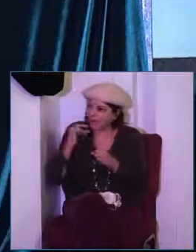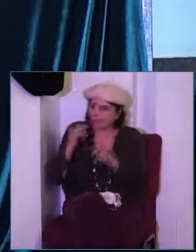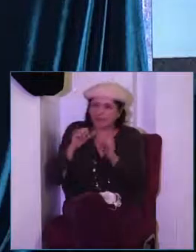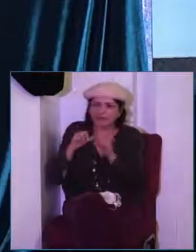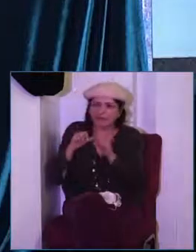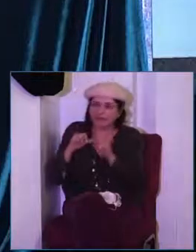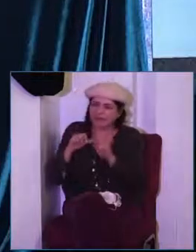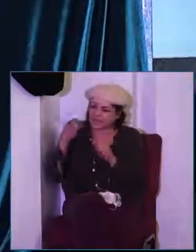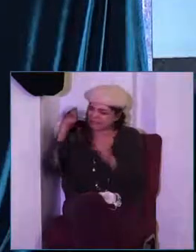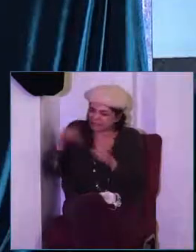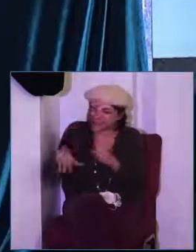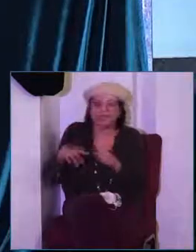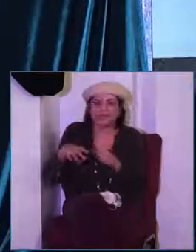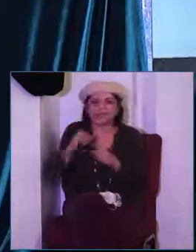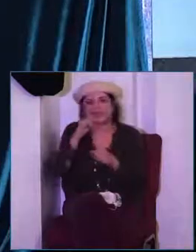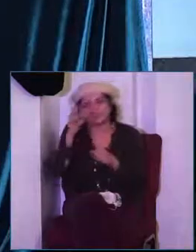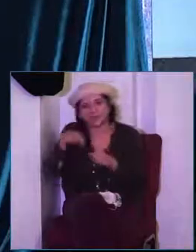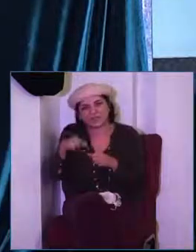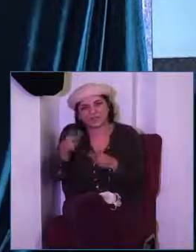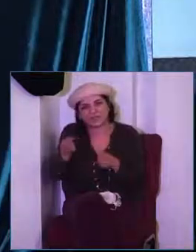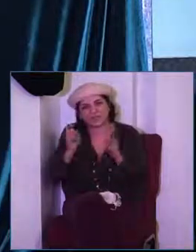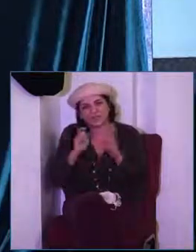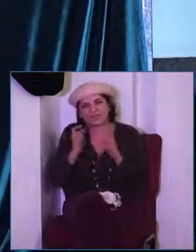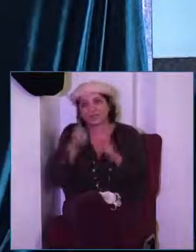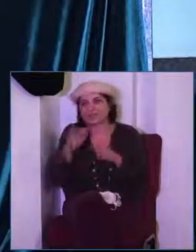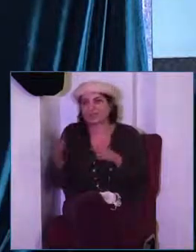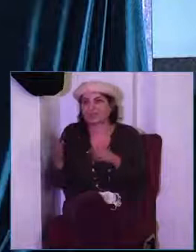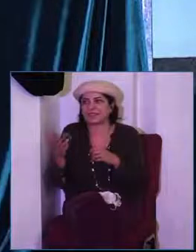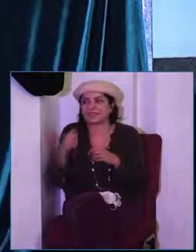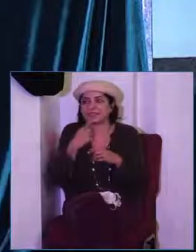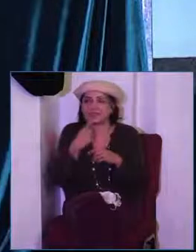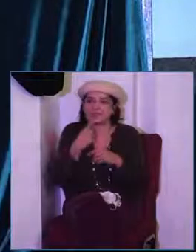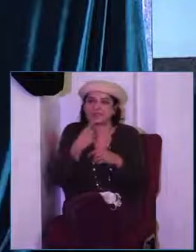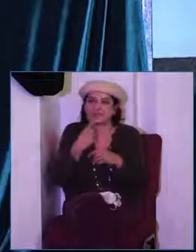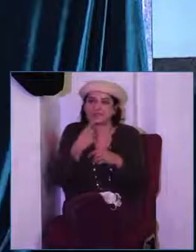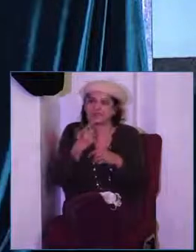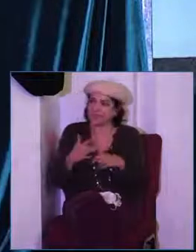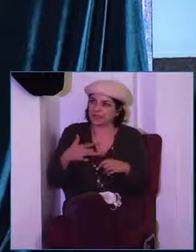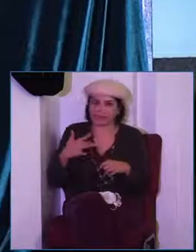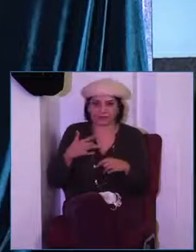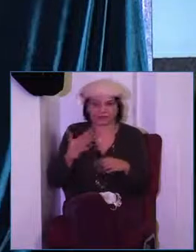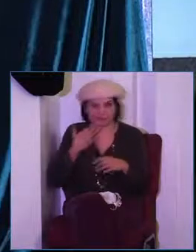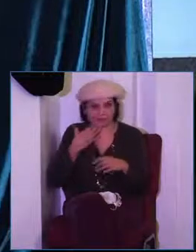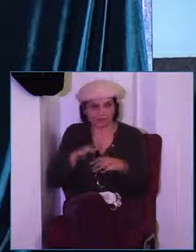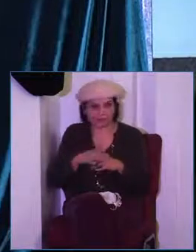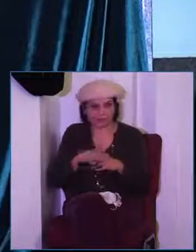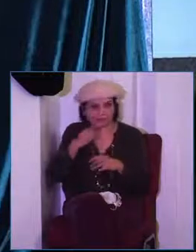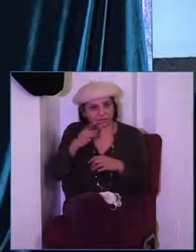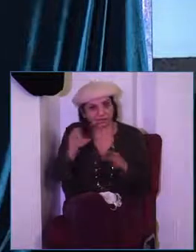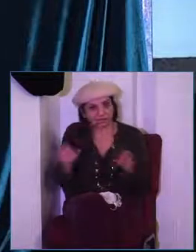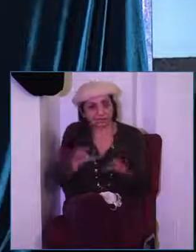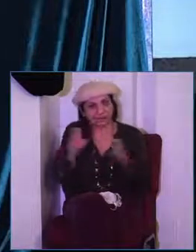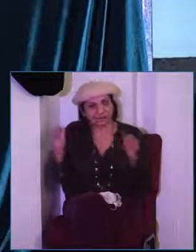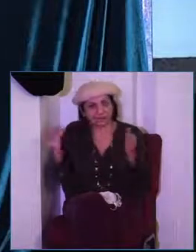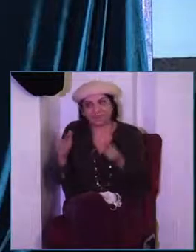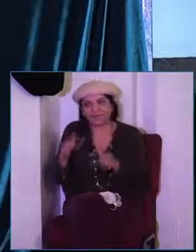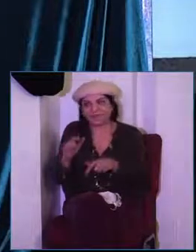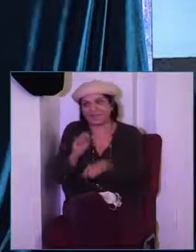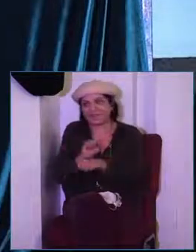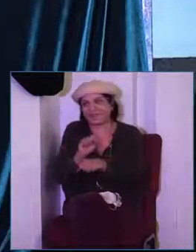the bottom of this bag? You don't need to give me anything. And he'd say, but I feel bad because you're doing all the